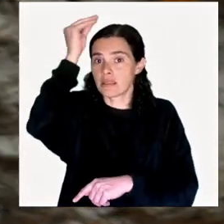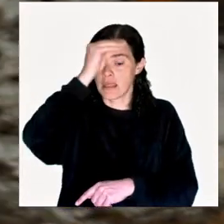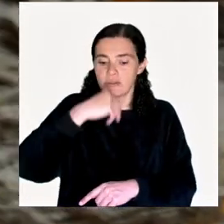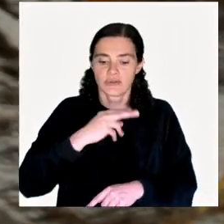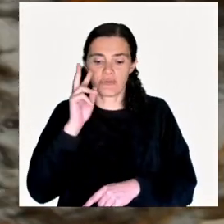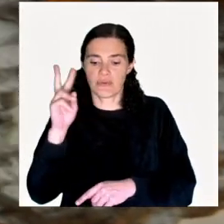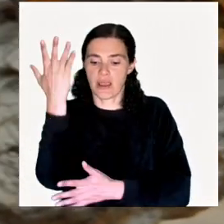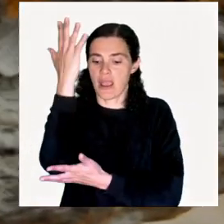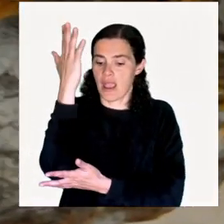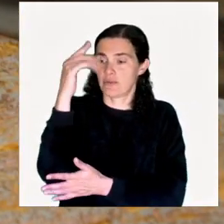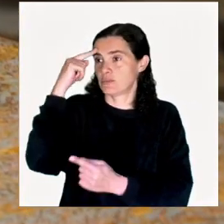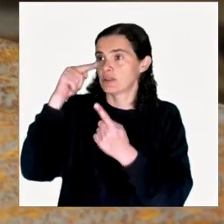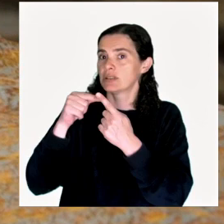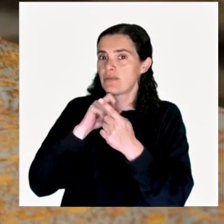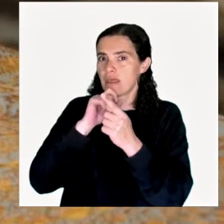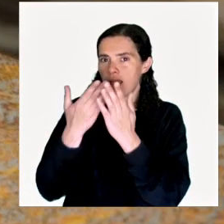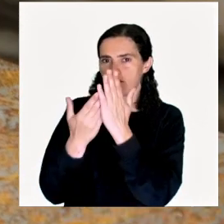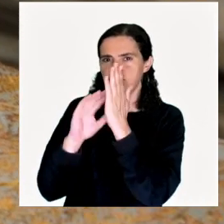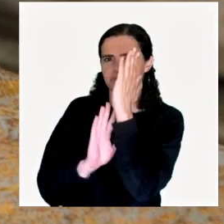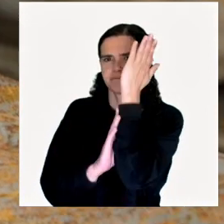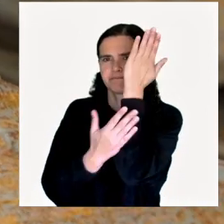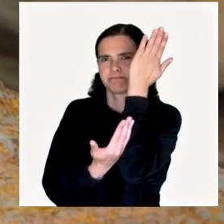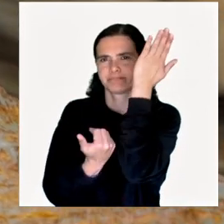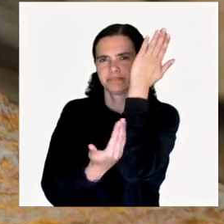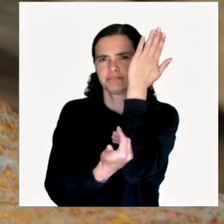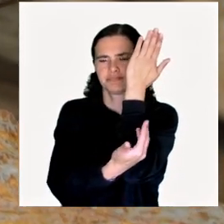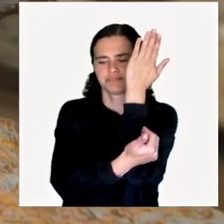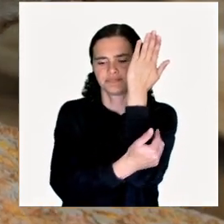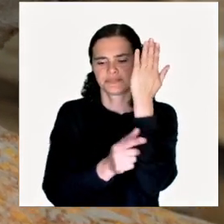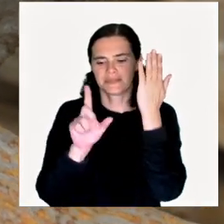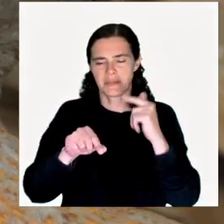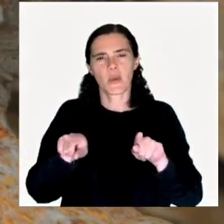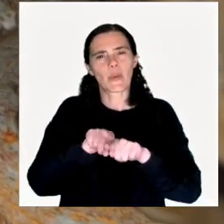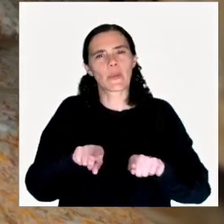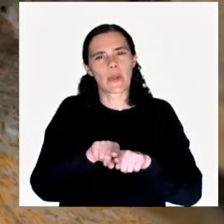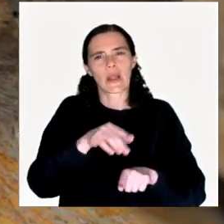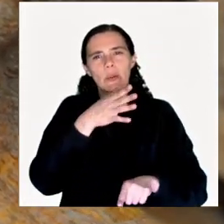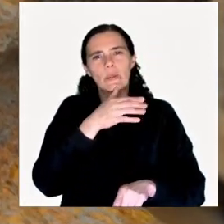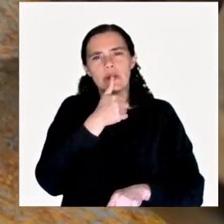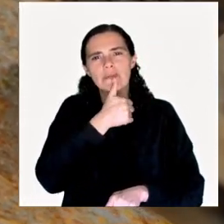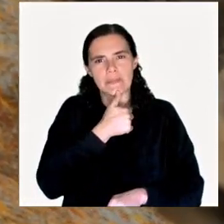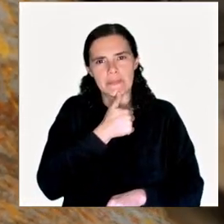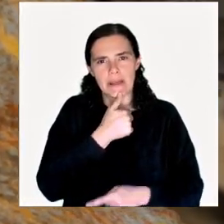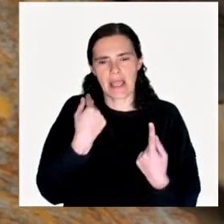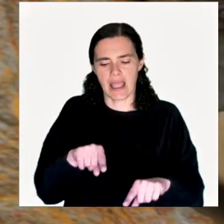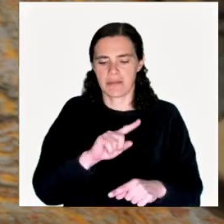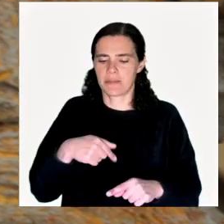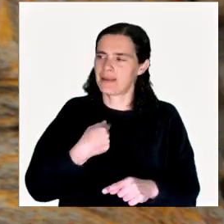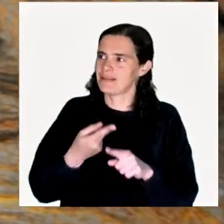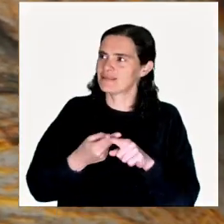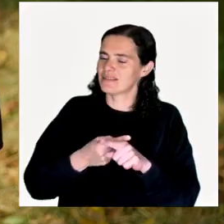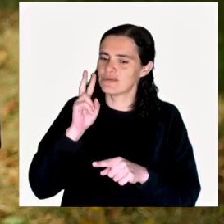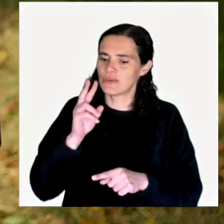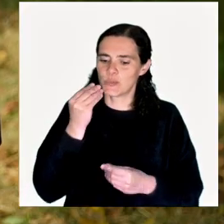you see the trees that are used for cork, they have this very reddish color. So for me, it's also interesting to